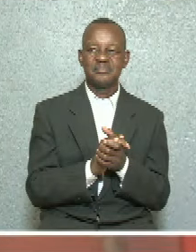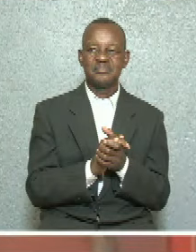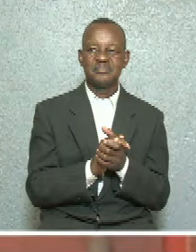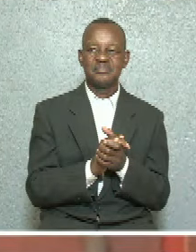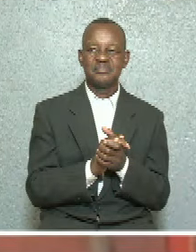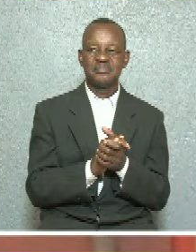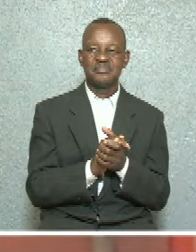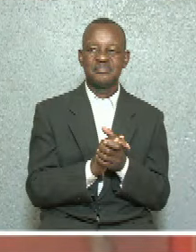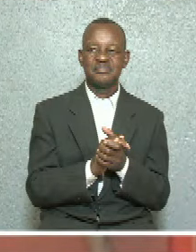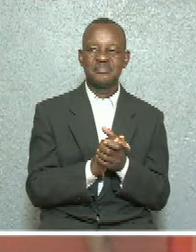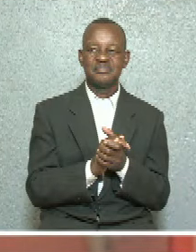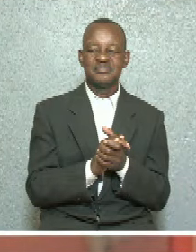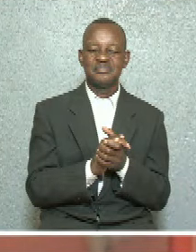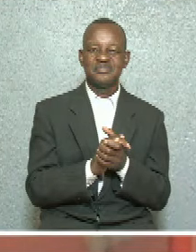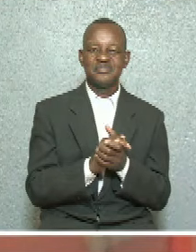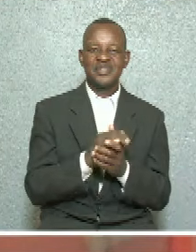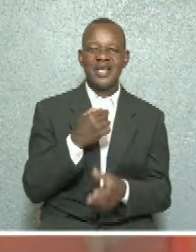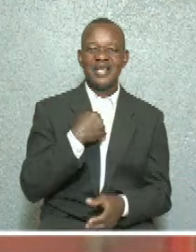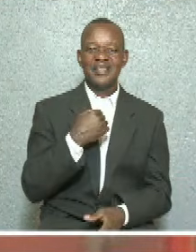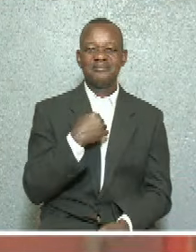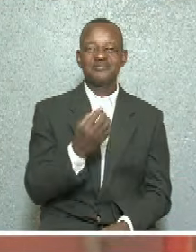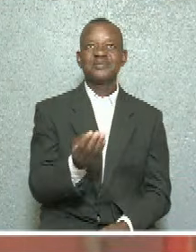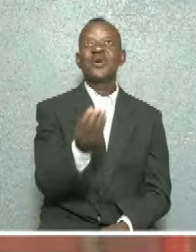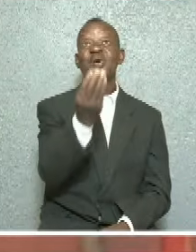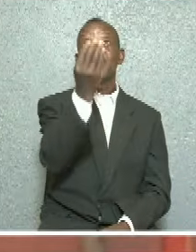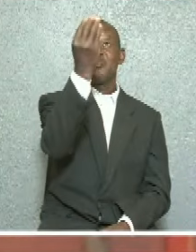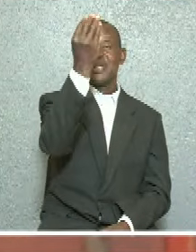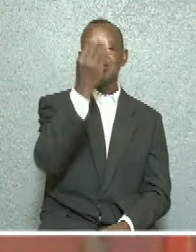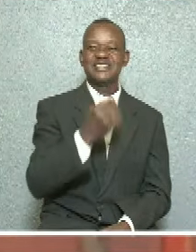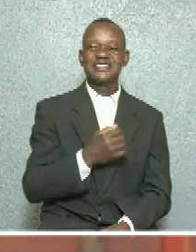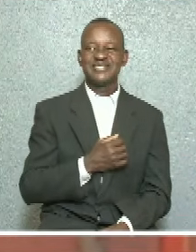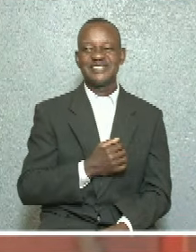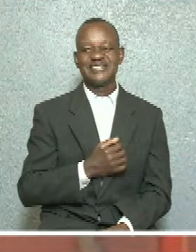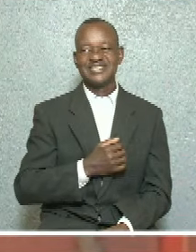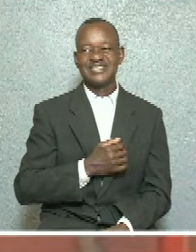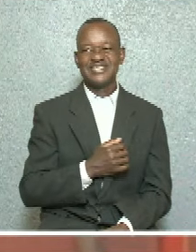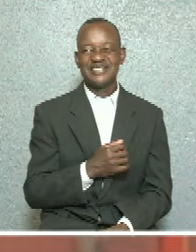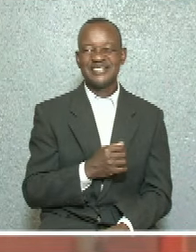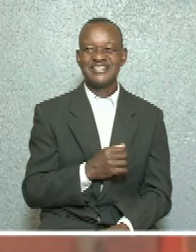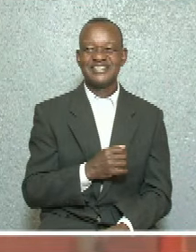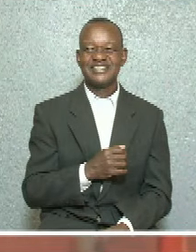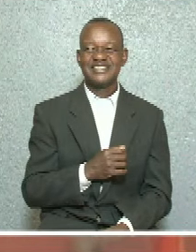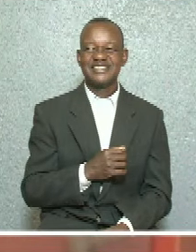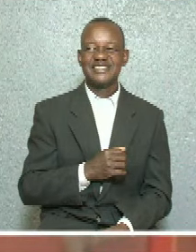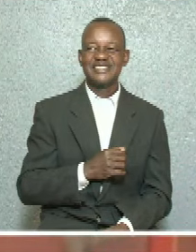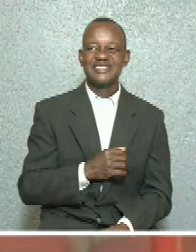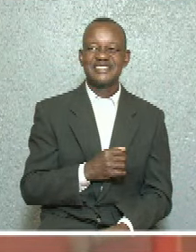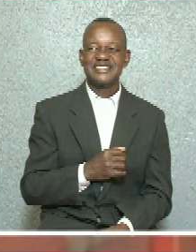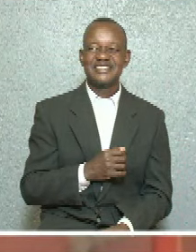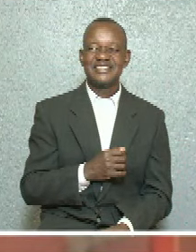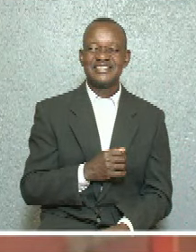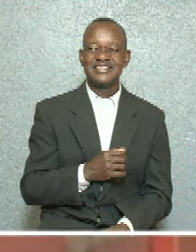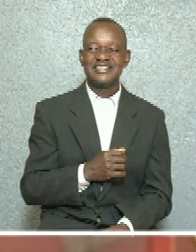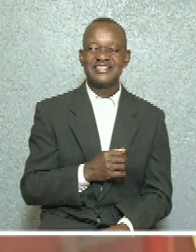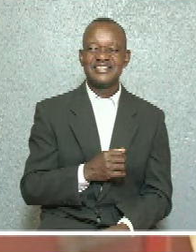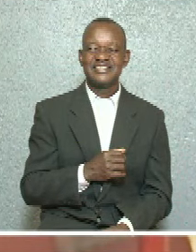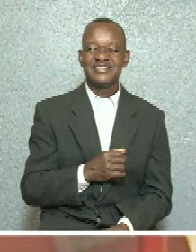I'm quite tall, so I don't know which one to use. Ginola? Okay, this one. This one.